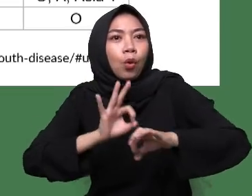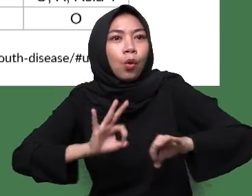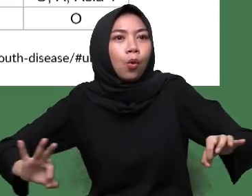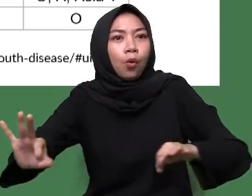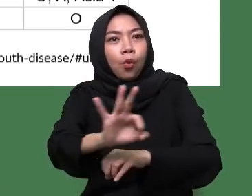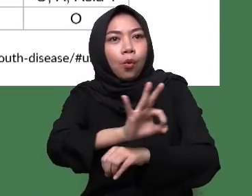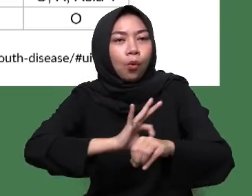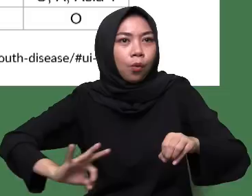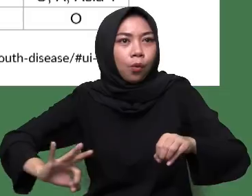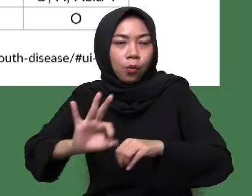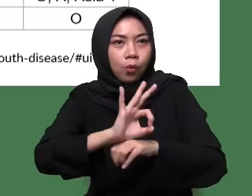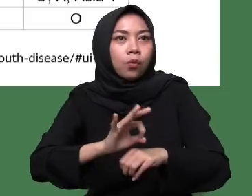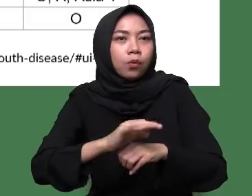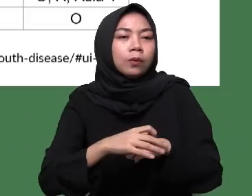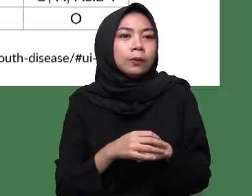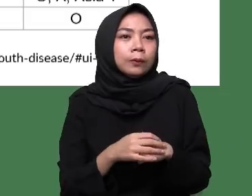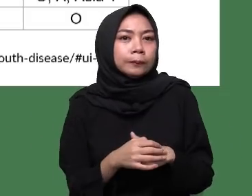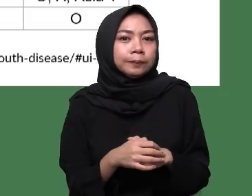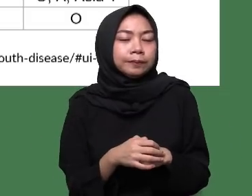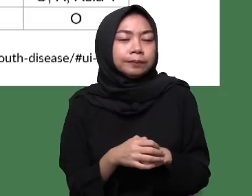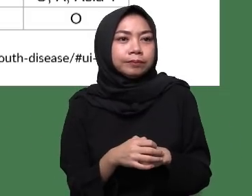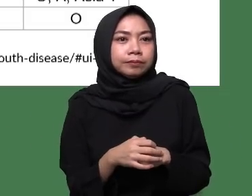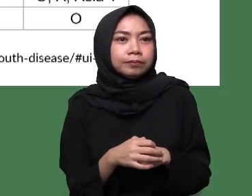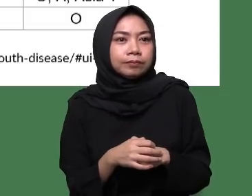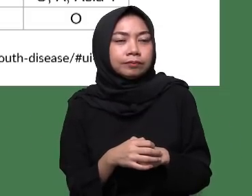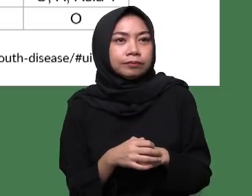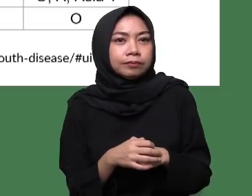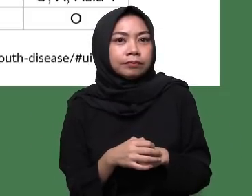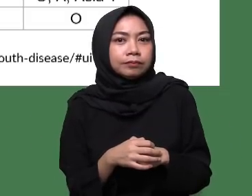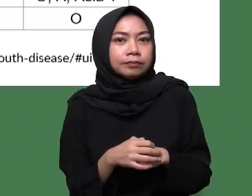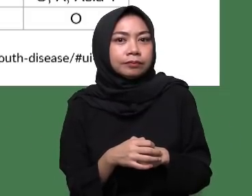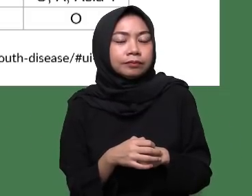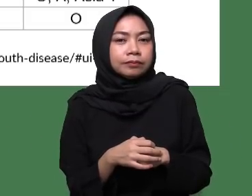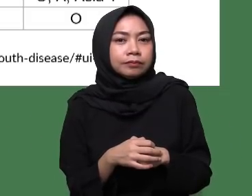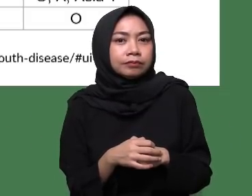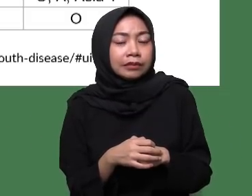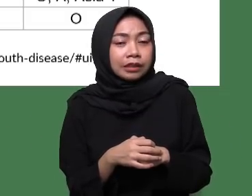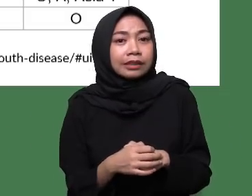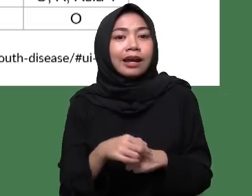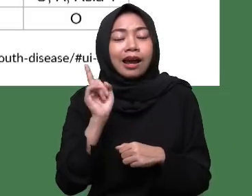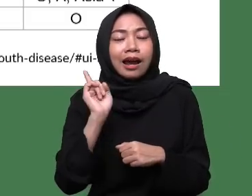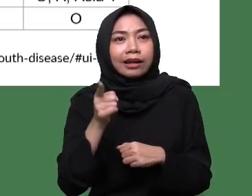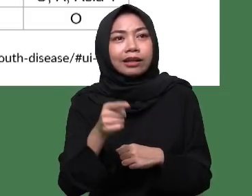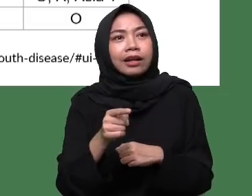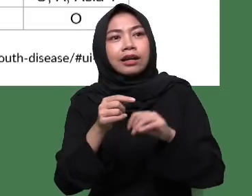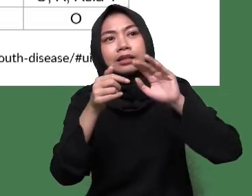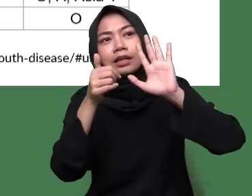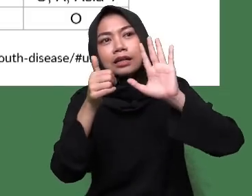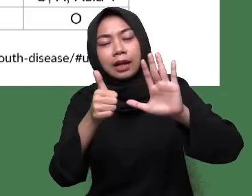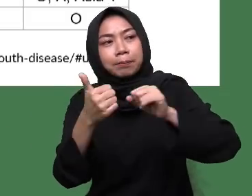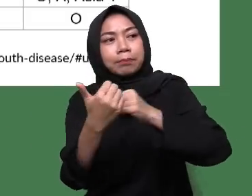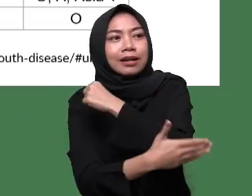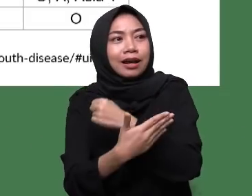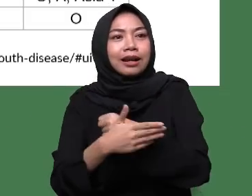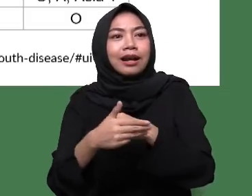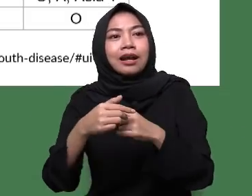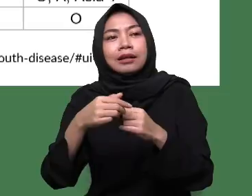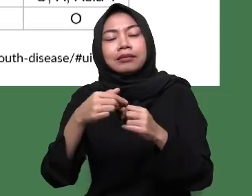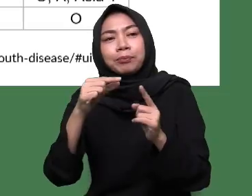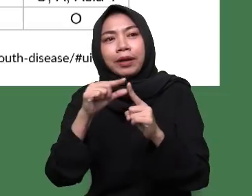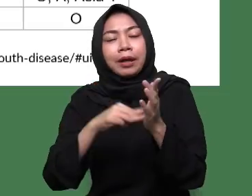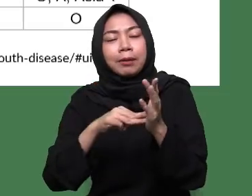or compartments of each country. And currently, there are 67 countries listed as FMD-free